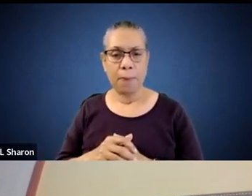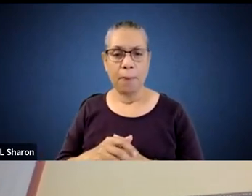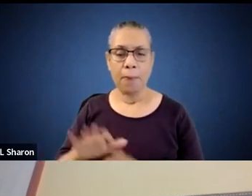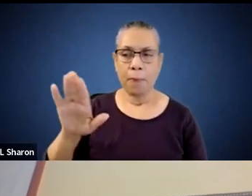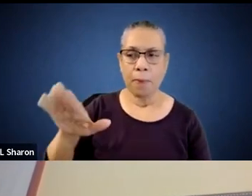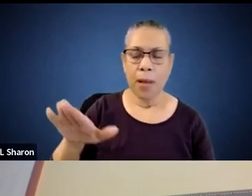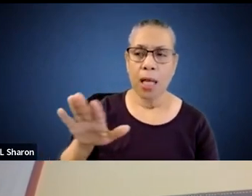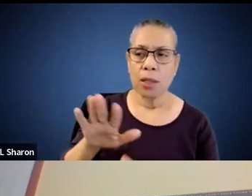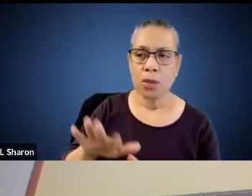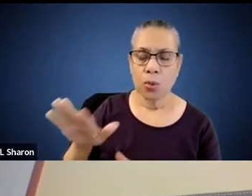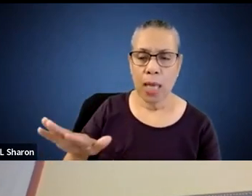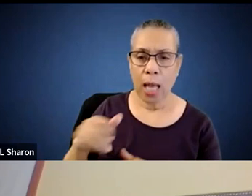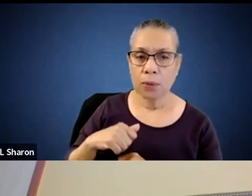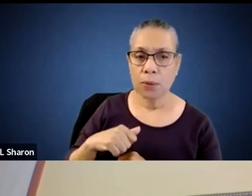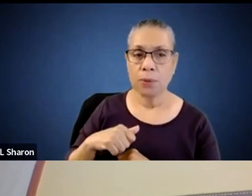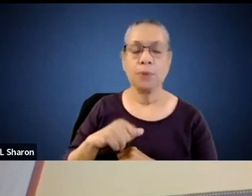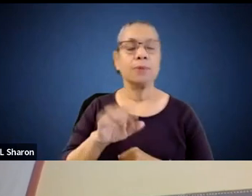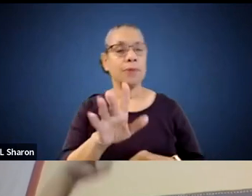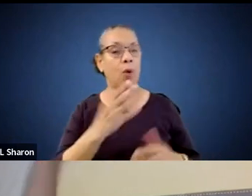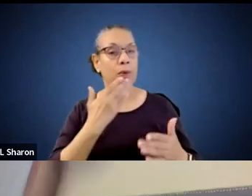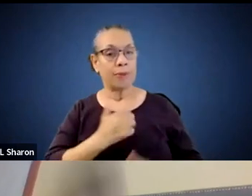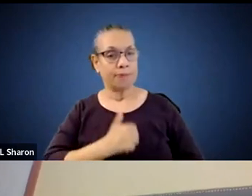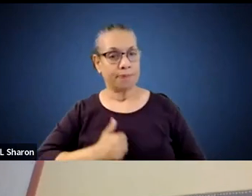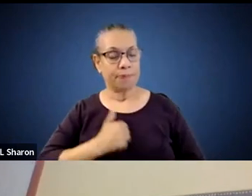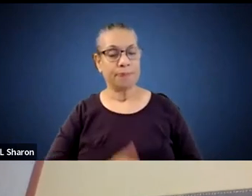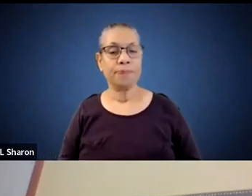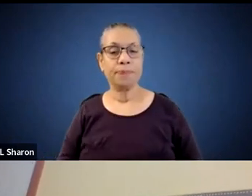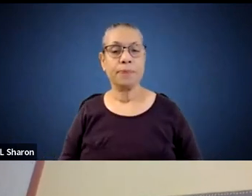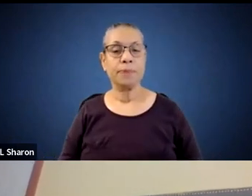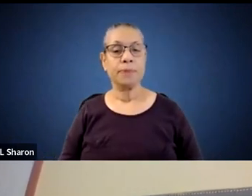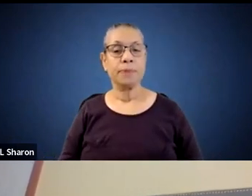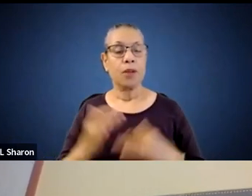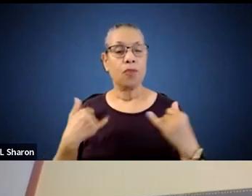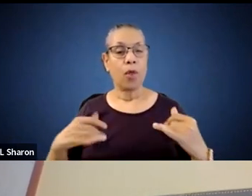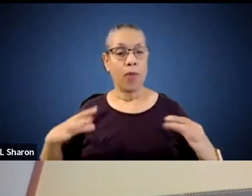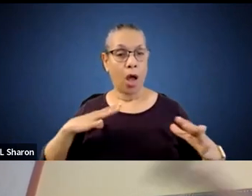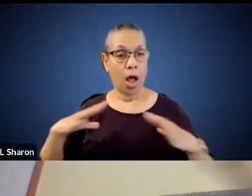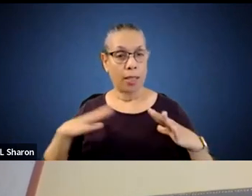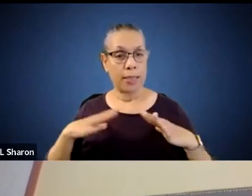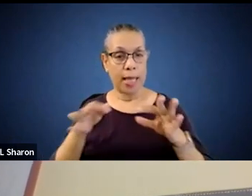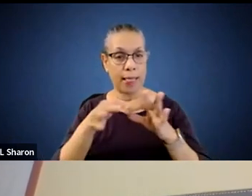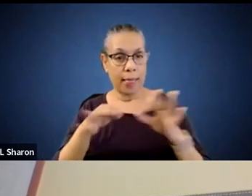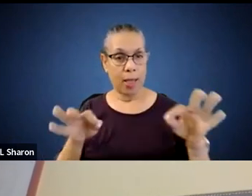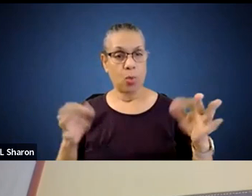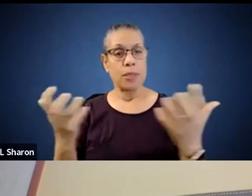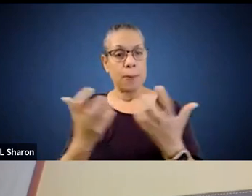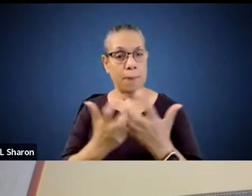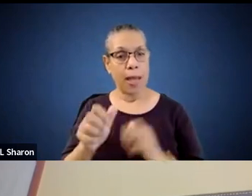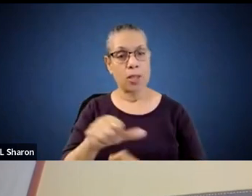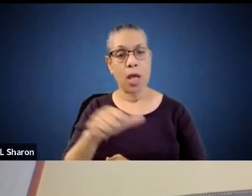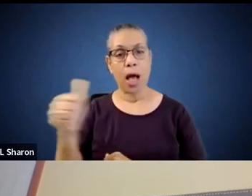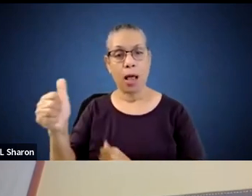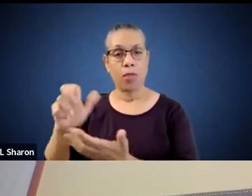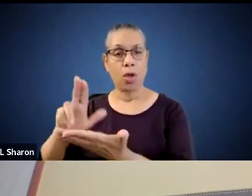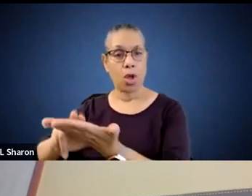slow down sorry madam chair thank you yeah so the update to the holiday language is consistent to other contracts that